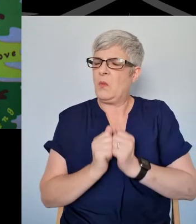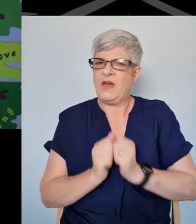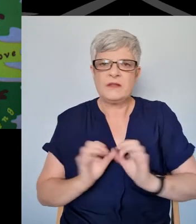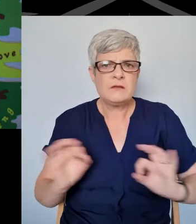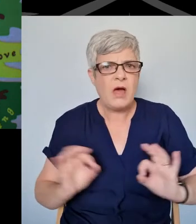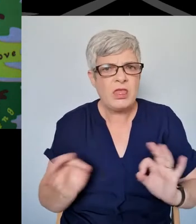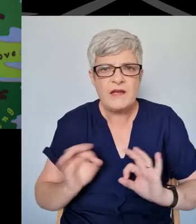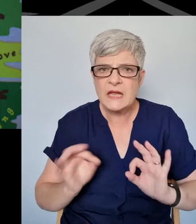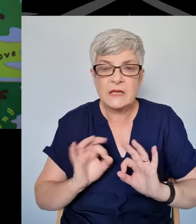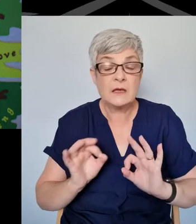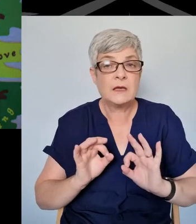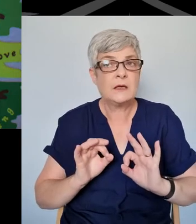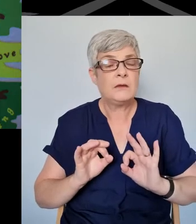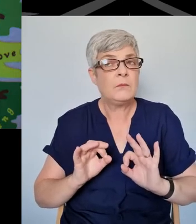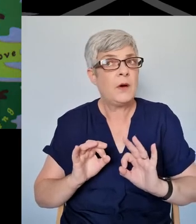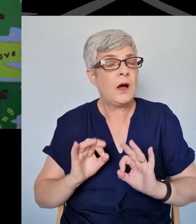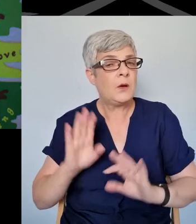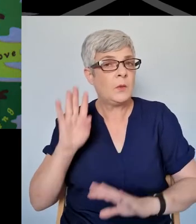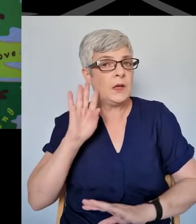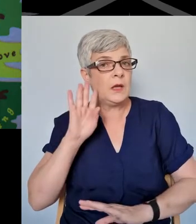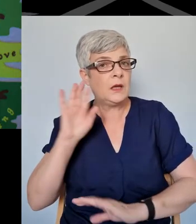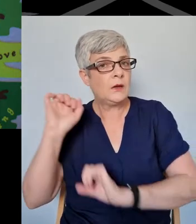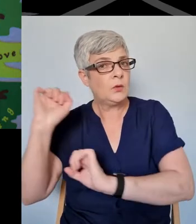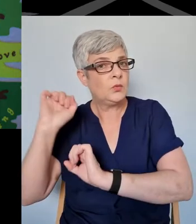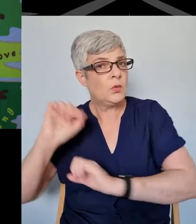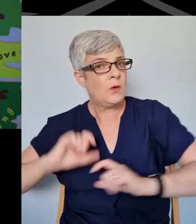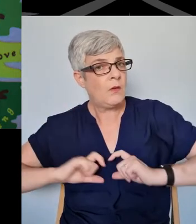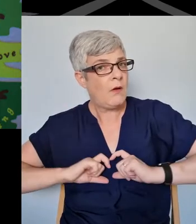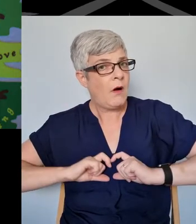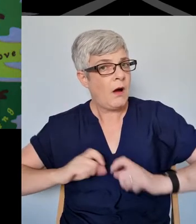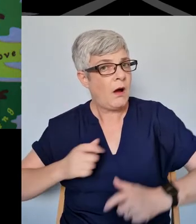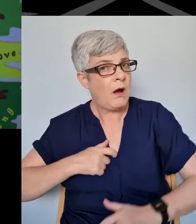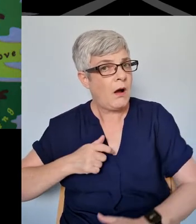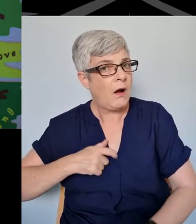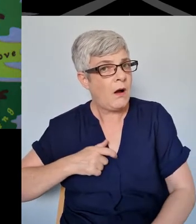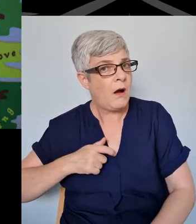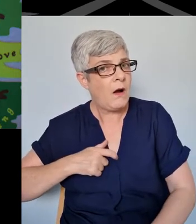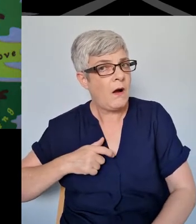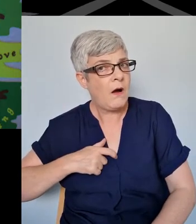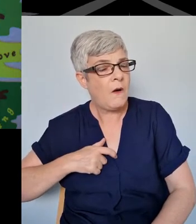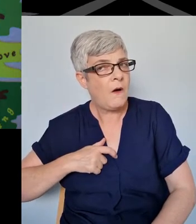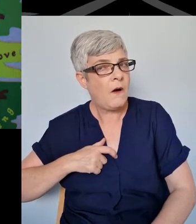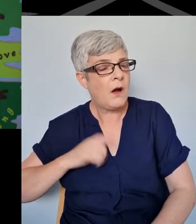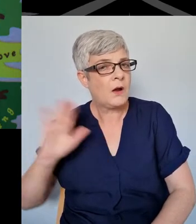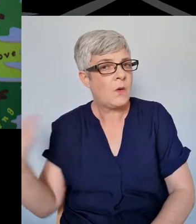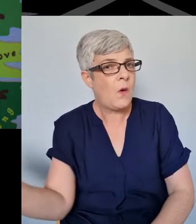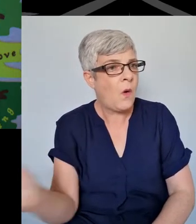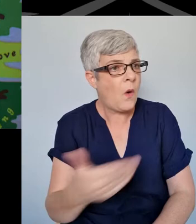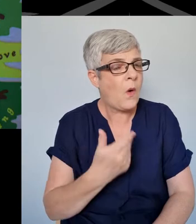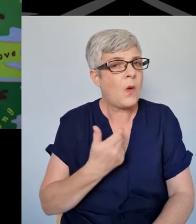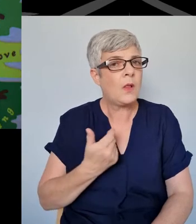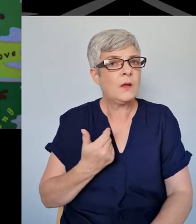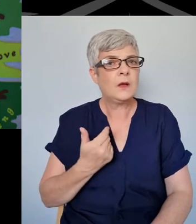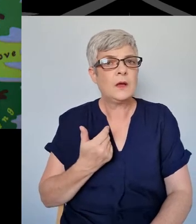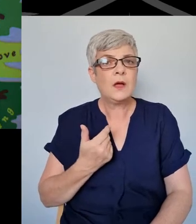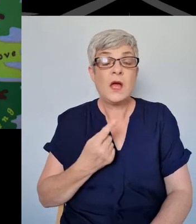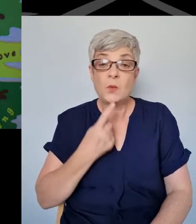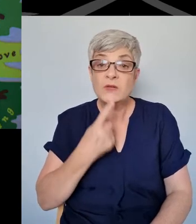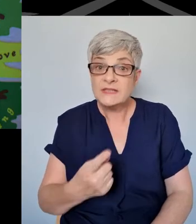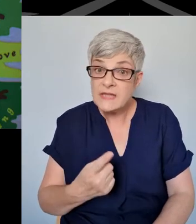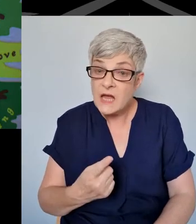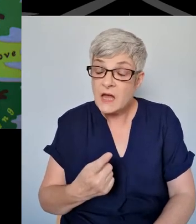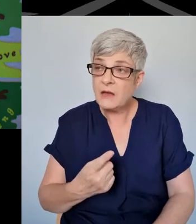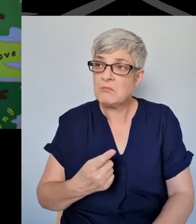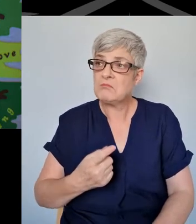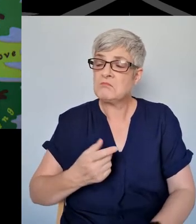we hear the beat of your heart in all things. And we can say with the psalmist, what is man that